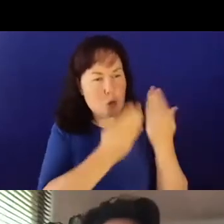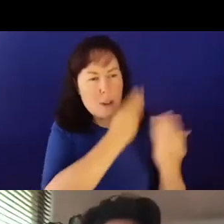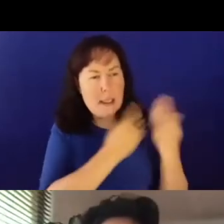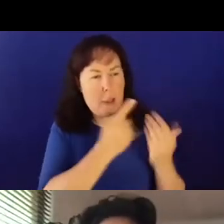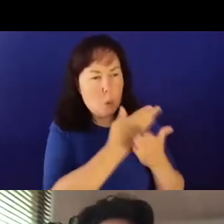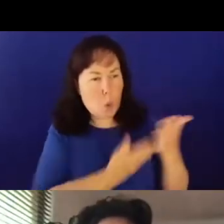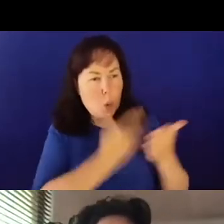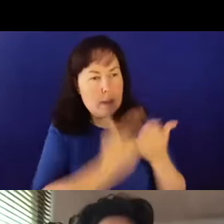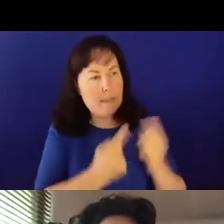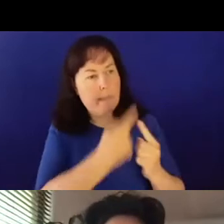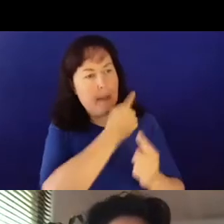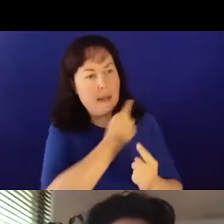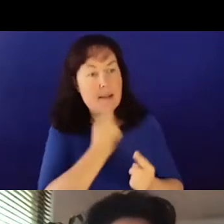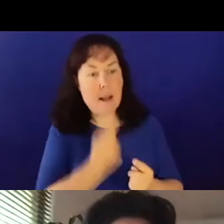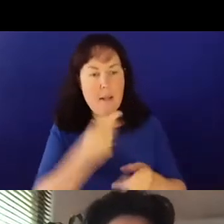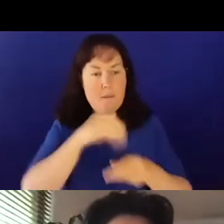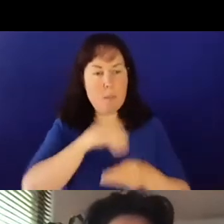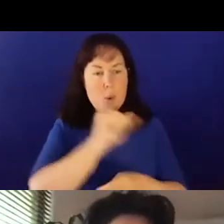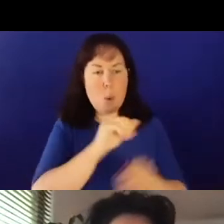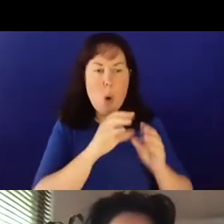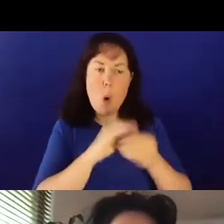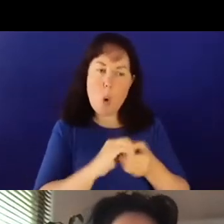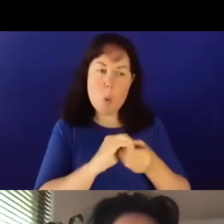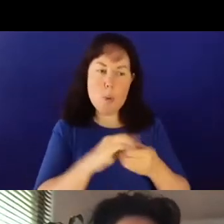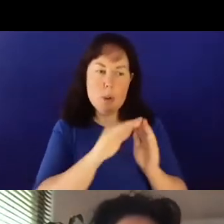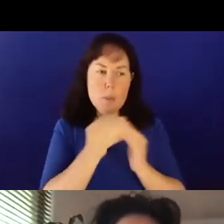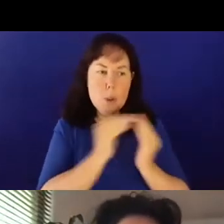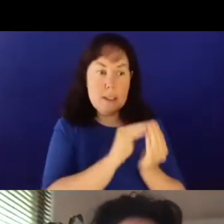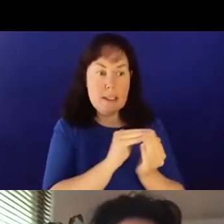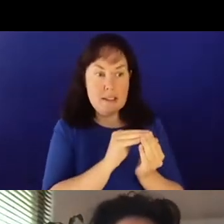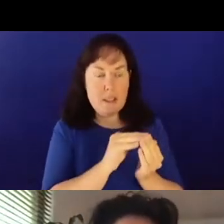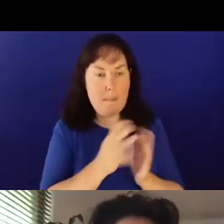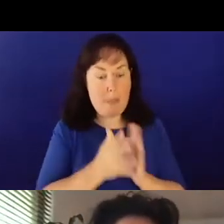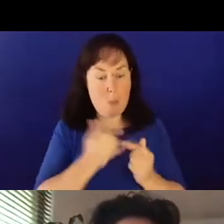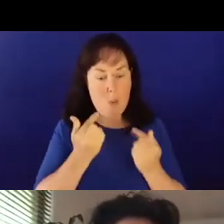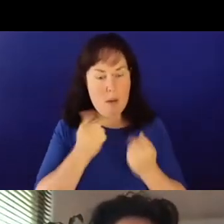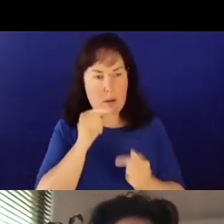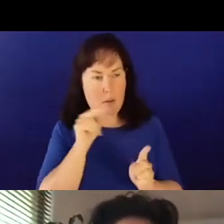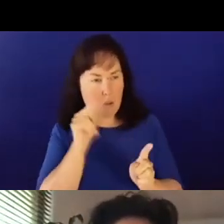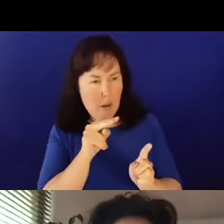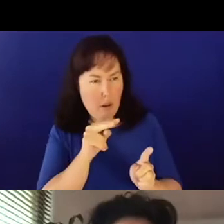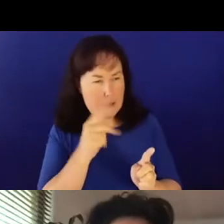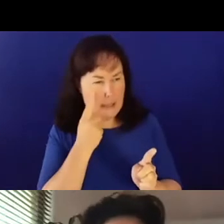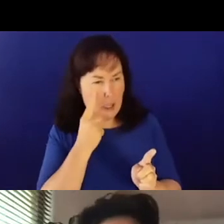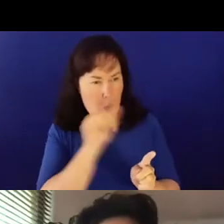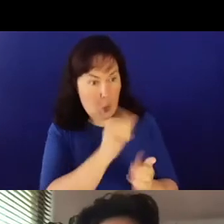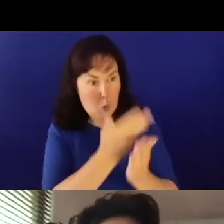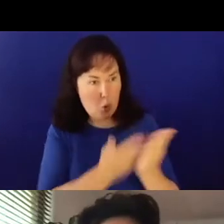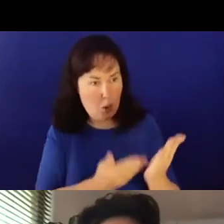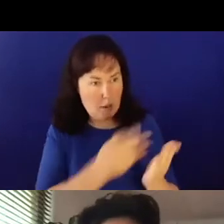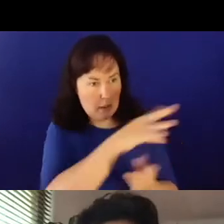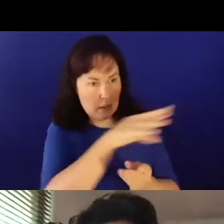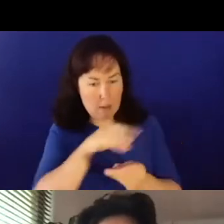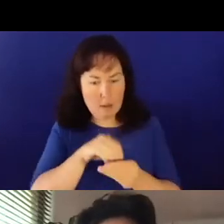an opportunity to show this world, sit it inside a genre which may be